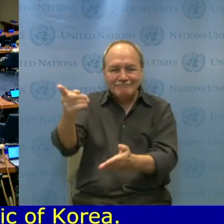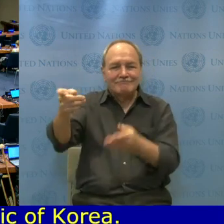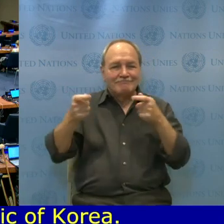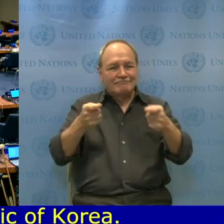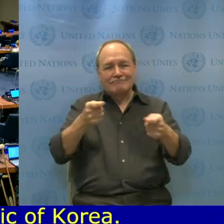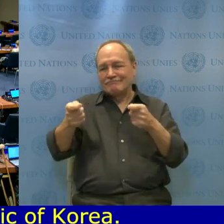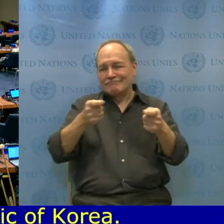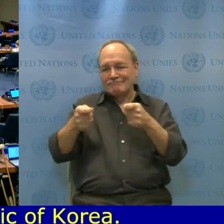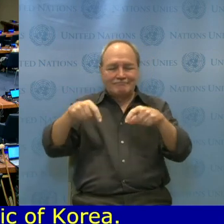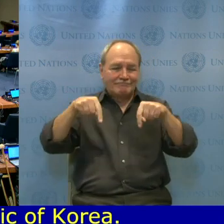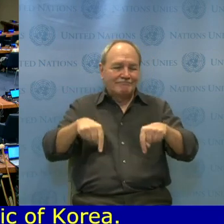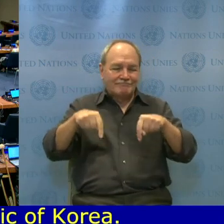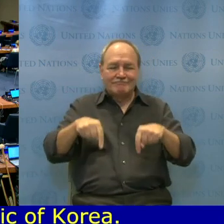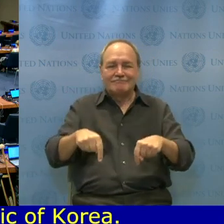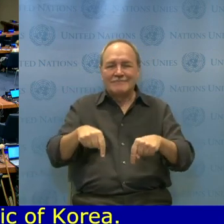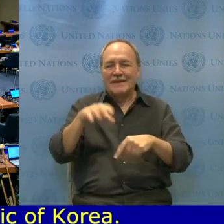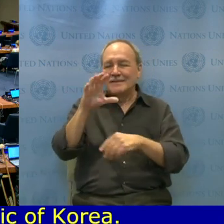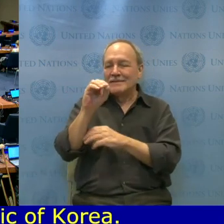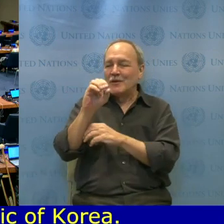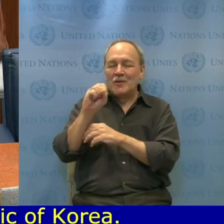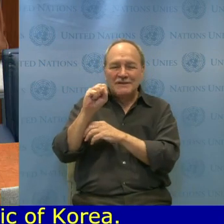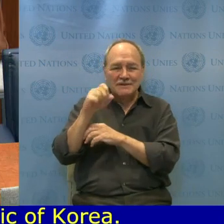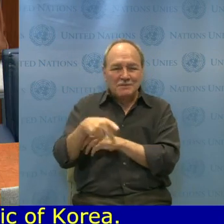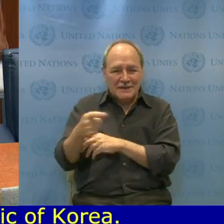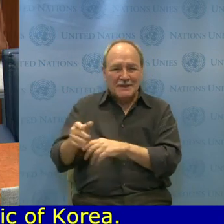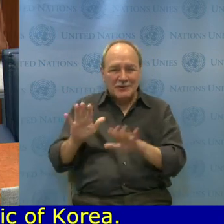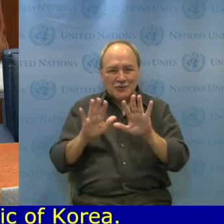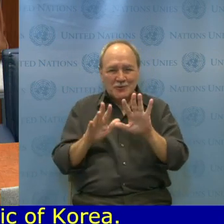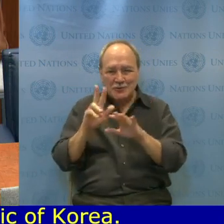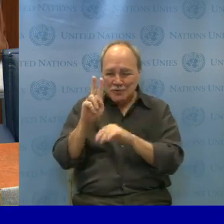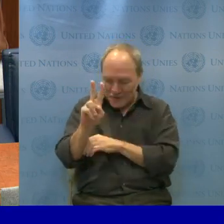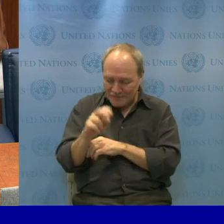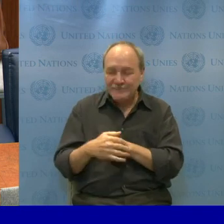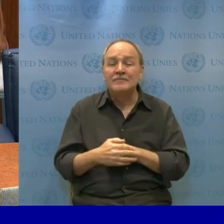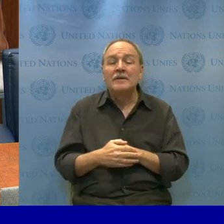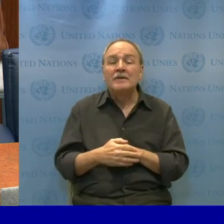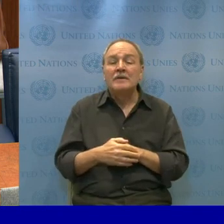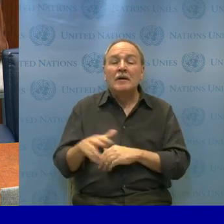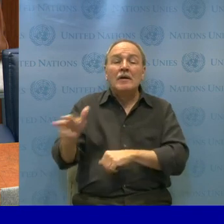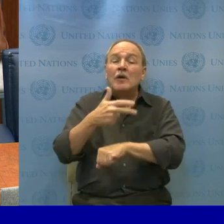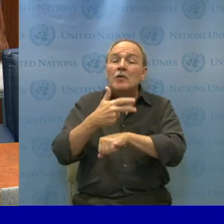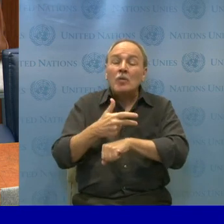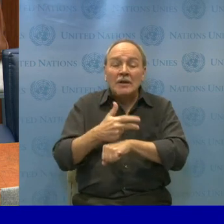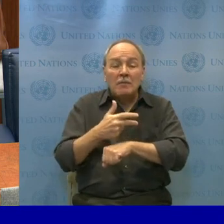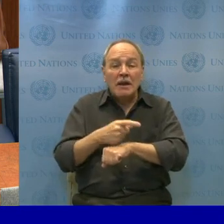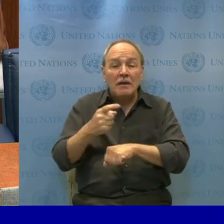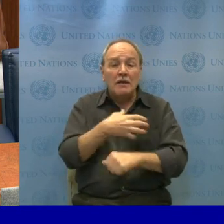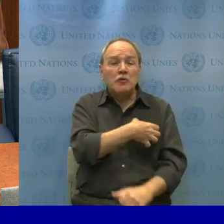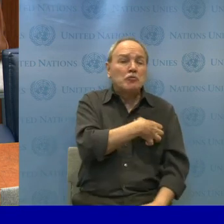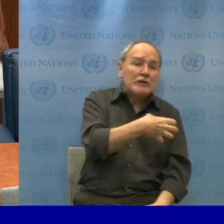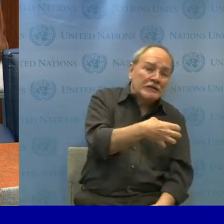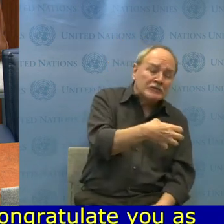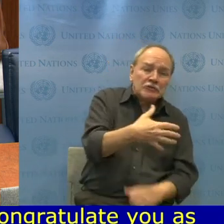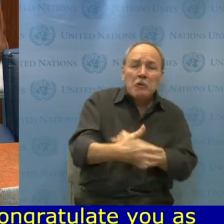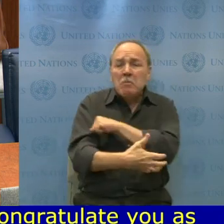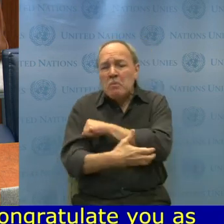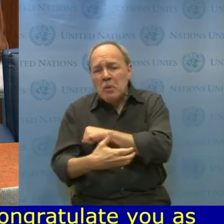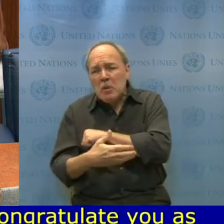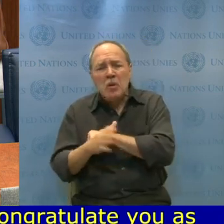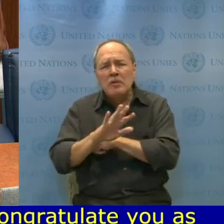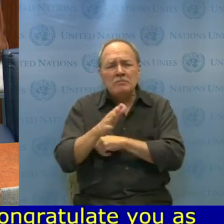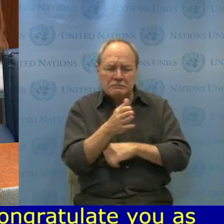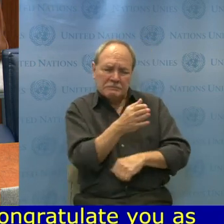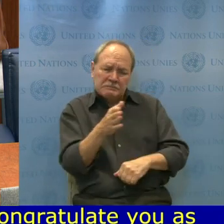12th session of this very important conference. Guatemala is a middle-income country, and we still face